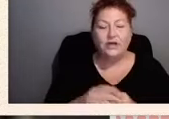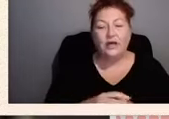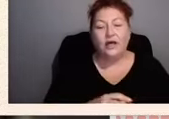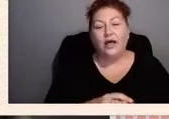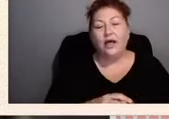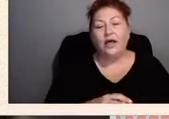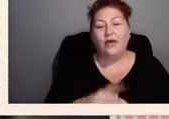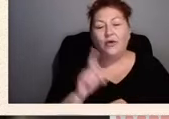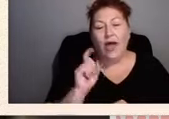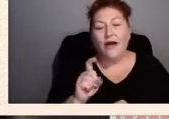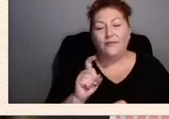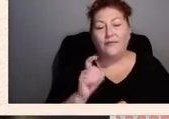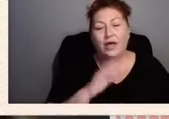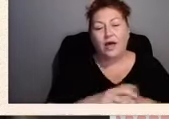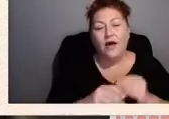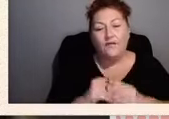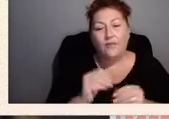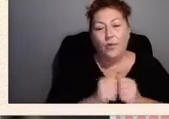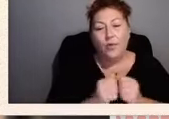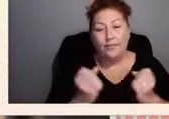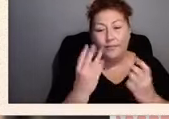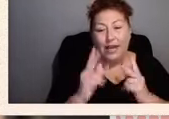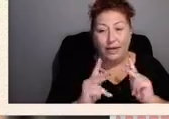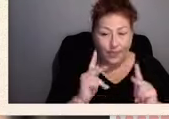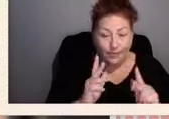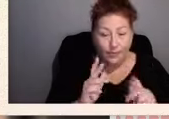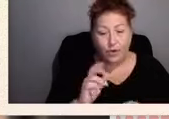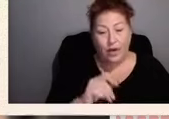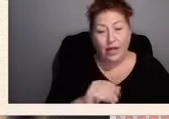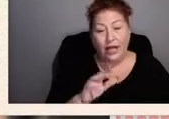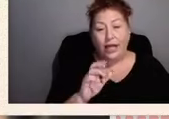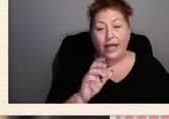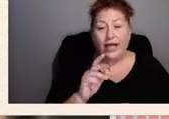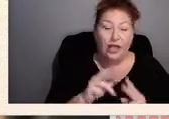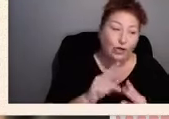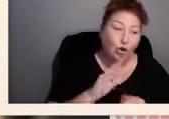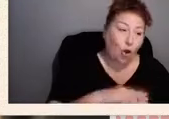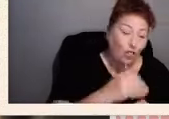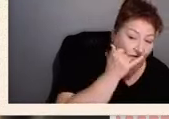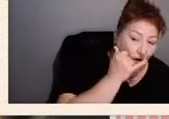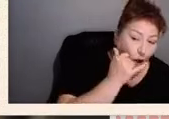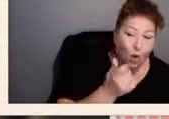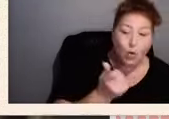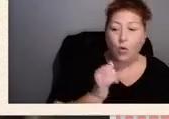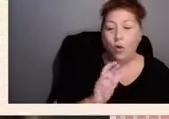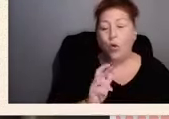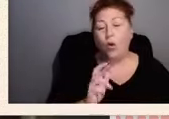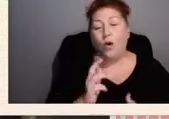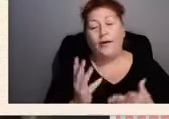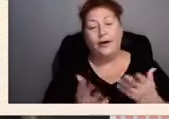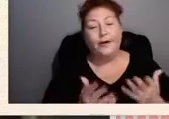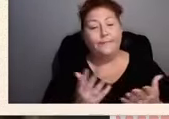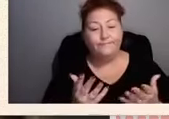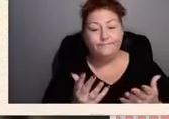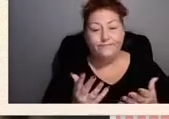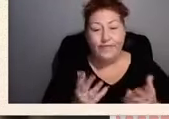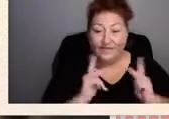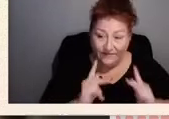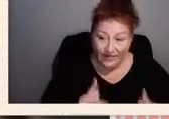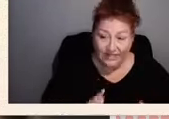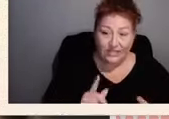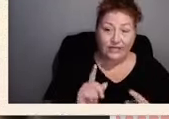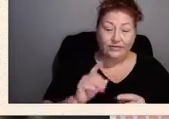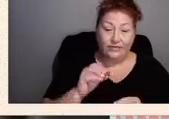comfortable with a lot of people either being on the phone or um, physically being in my